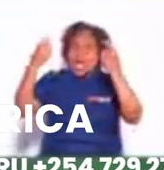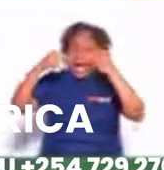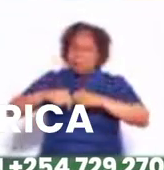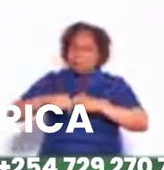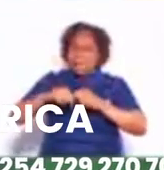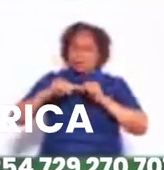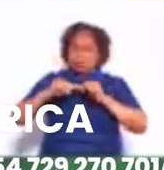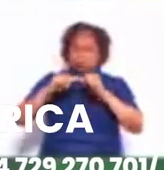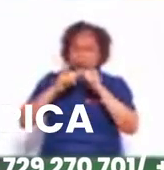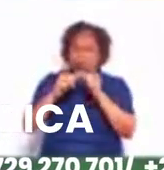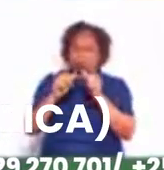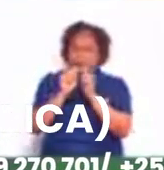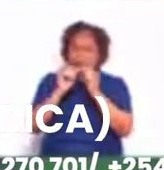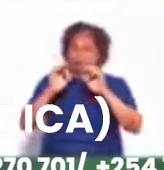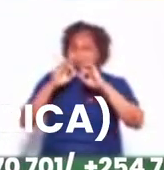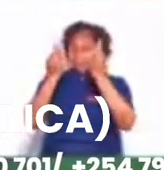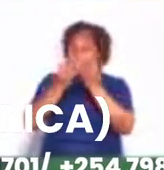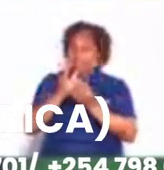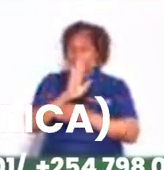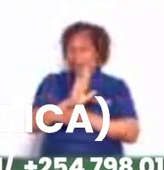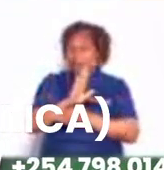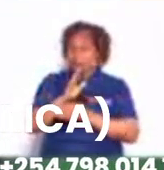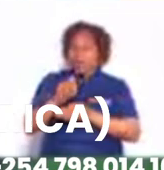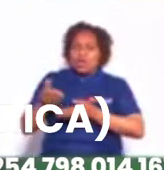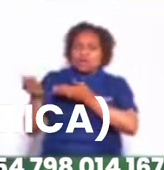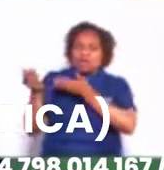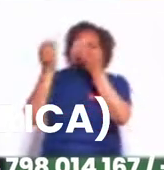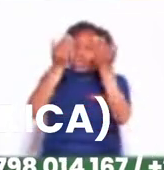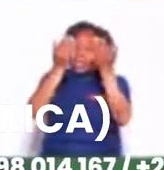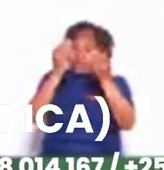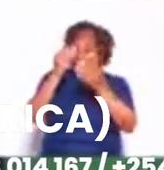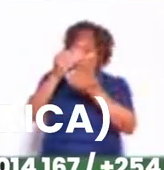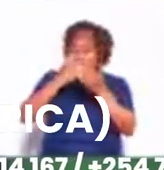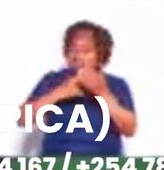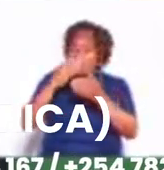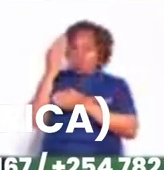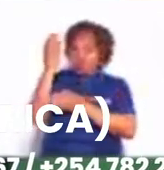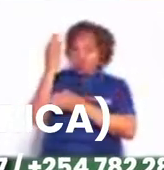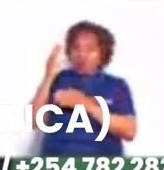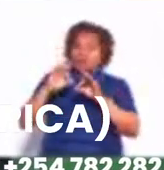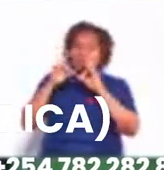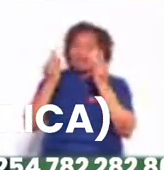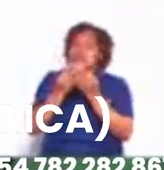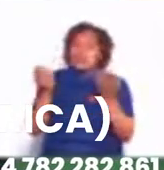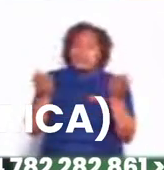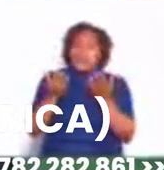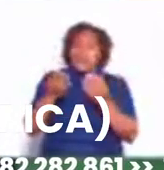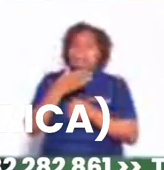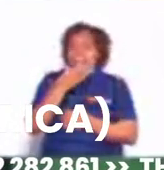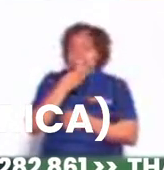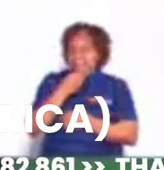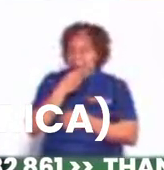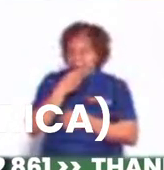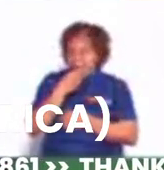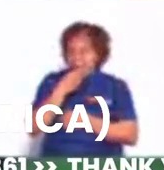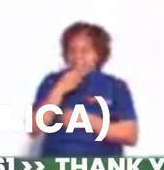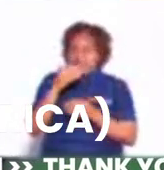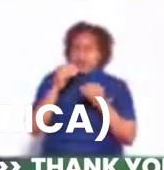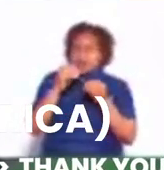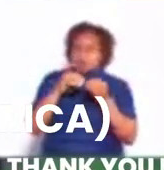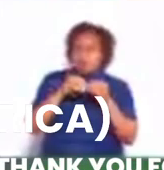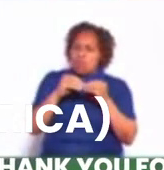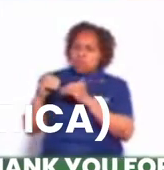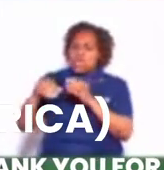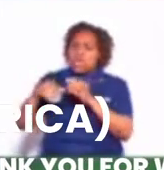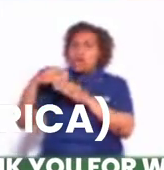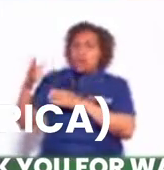family. We want to bring before you a family where the man is moving away